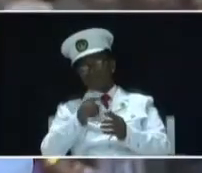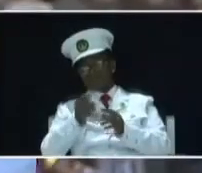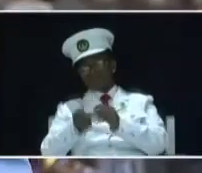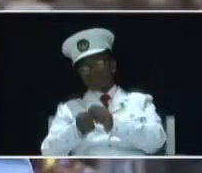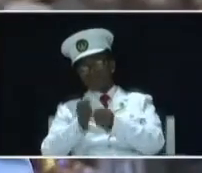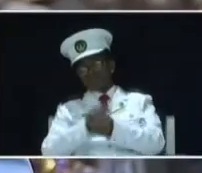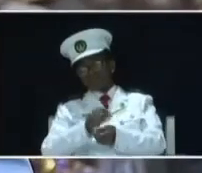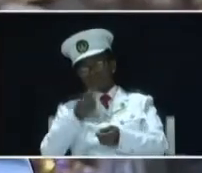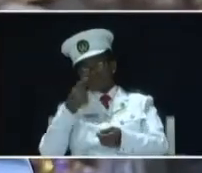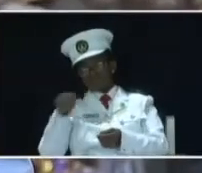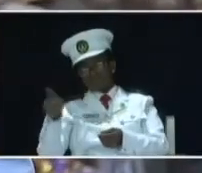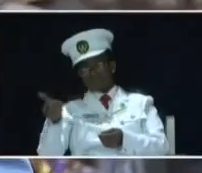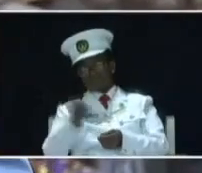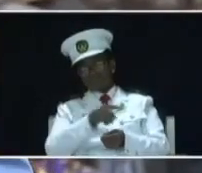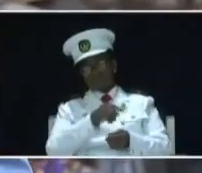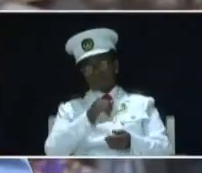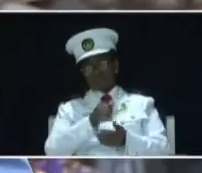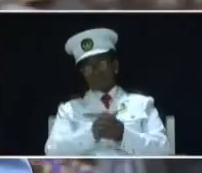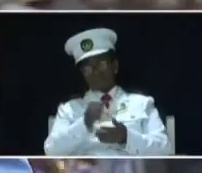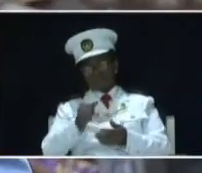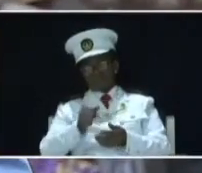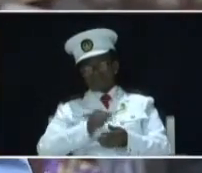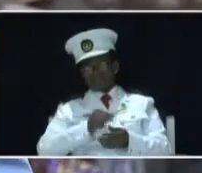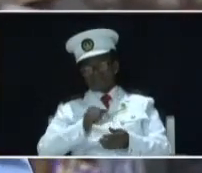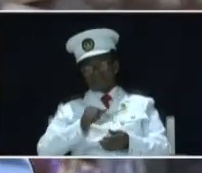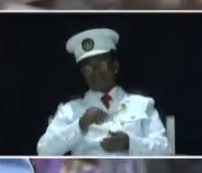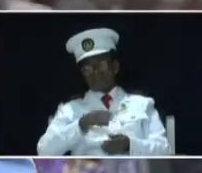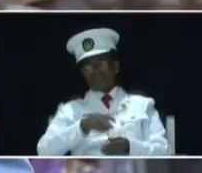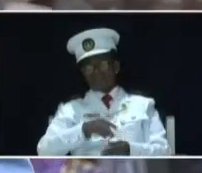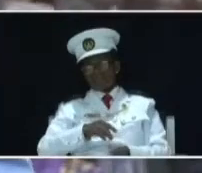Amen. If you like, say amen. If you like, don't.